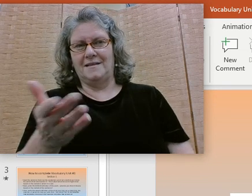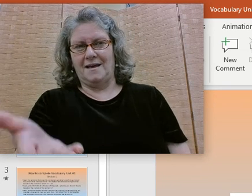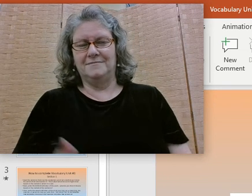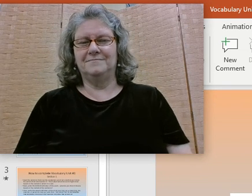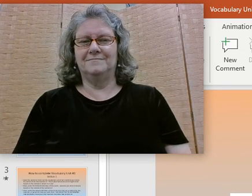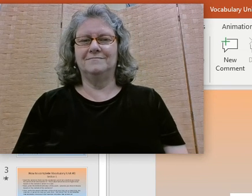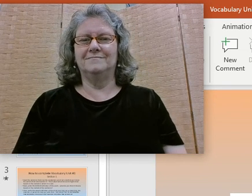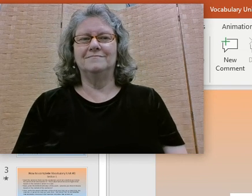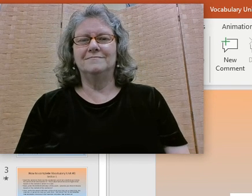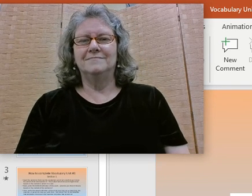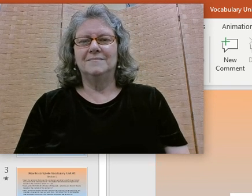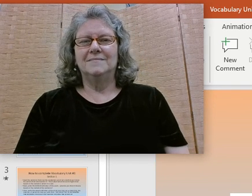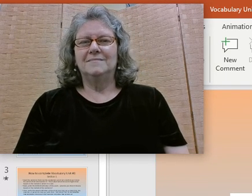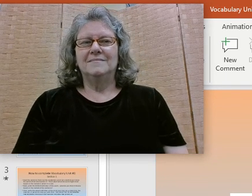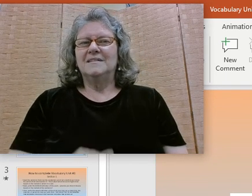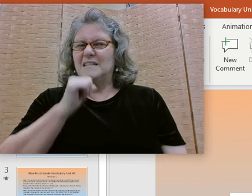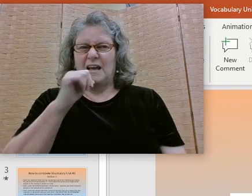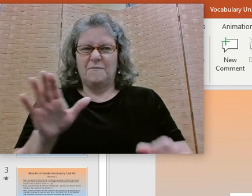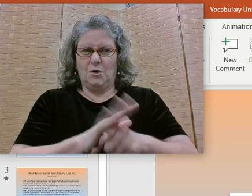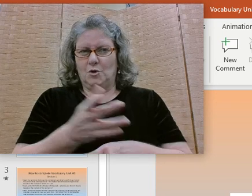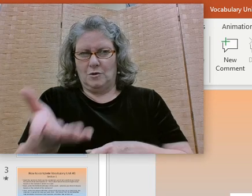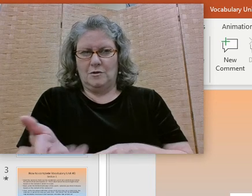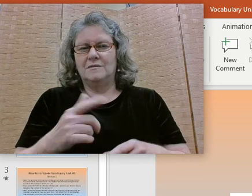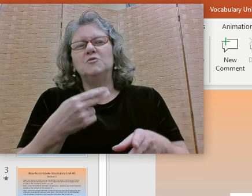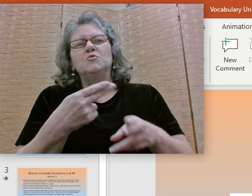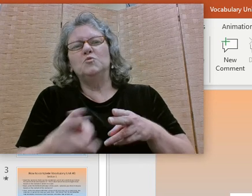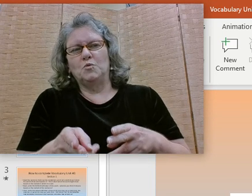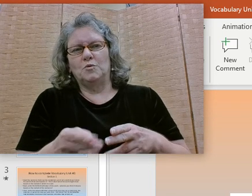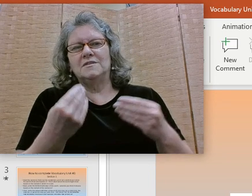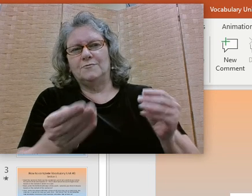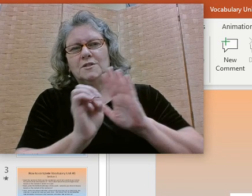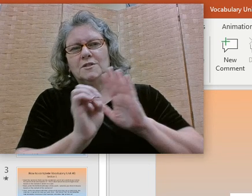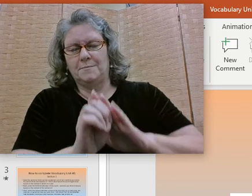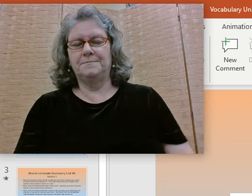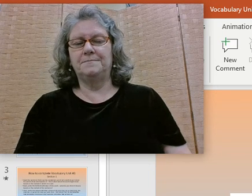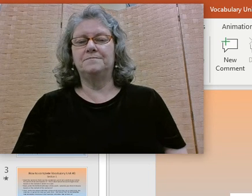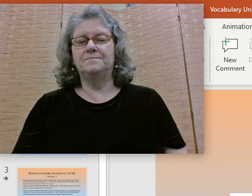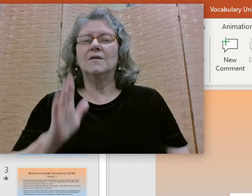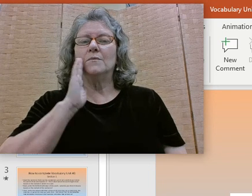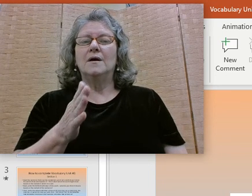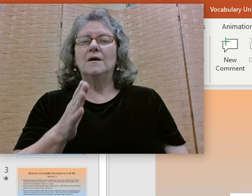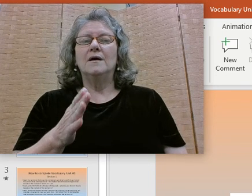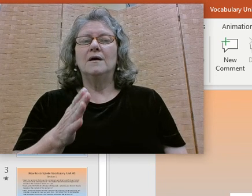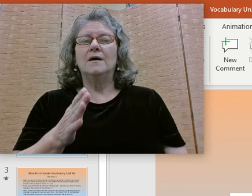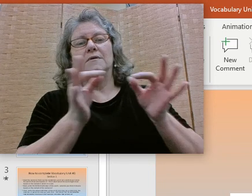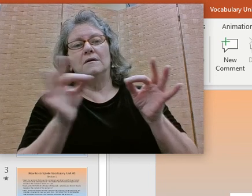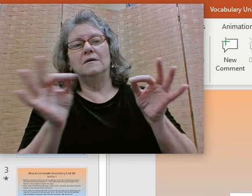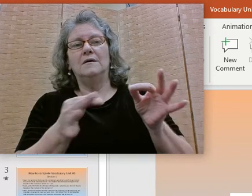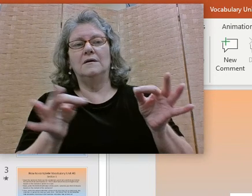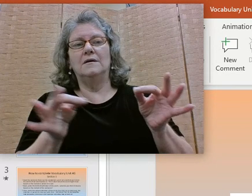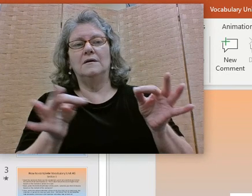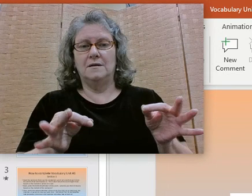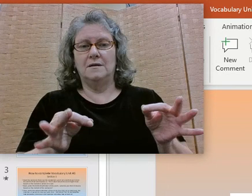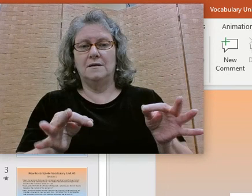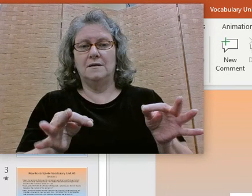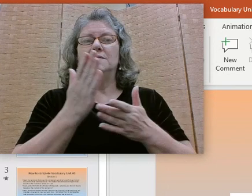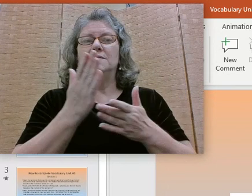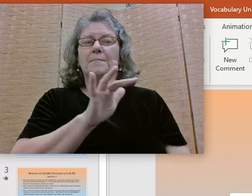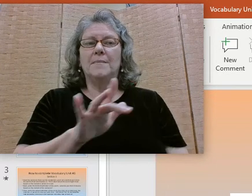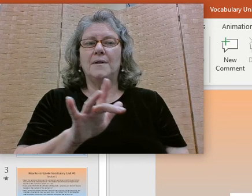not the entire thing, but it's just a little piece to give you an idea. So you're going to have a short passage inside of which are